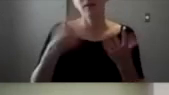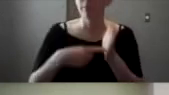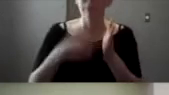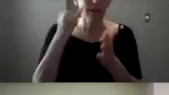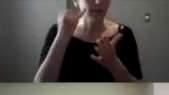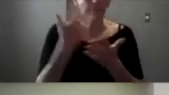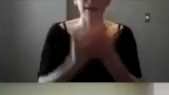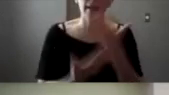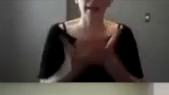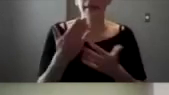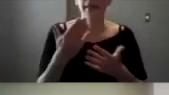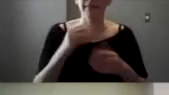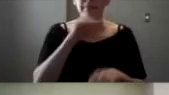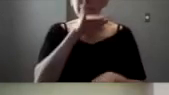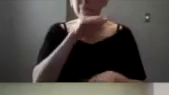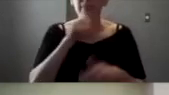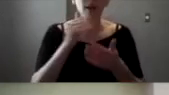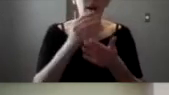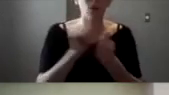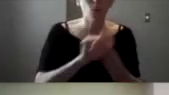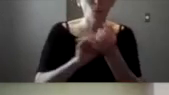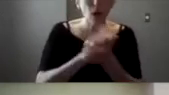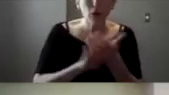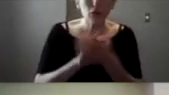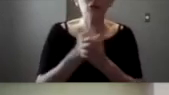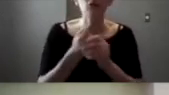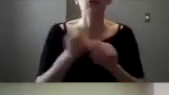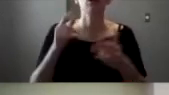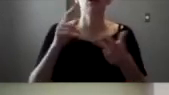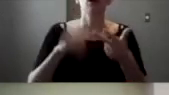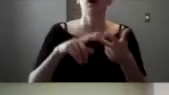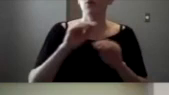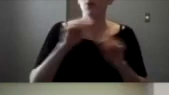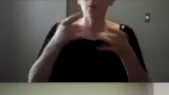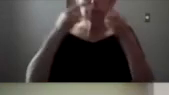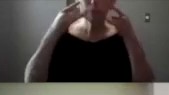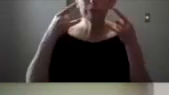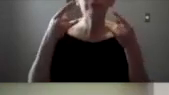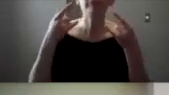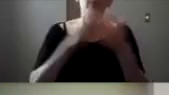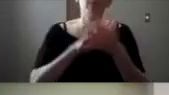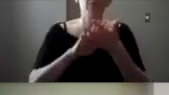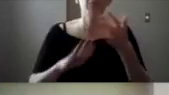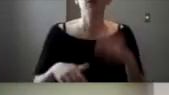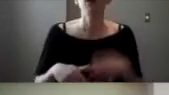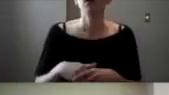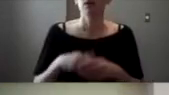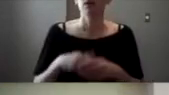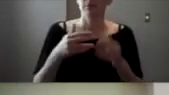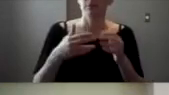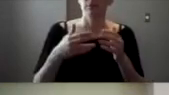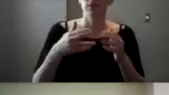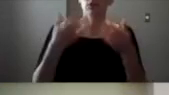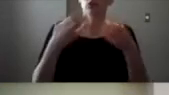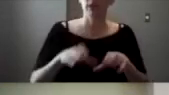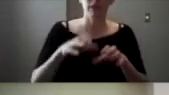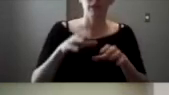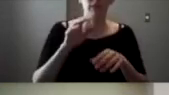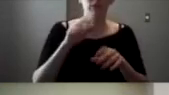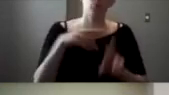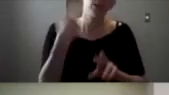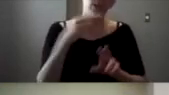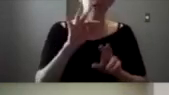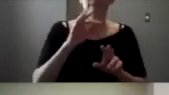masks, personal protective equipment, or cough etiquette, then there's a higher risk of infection, while consistent use would lead to a lower risk